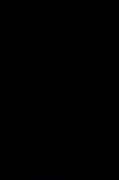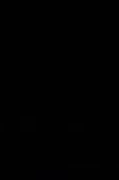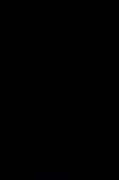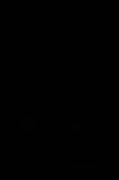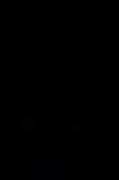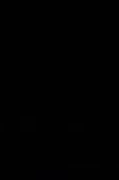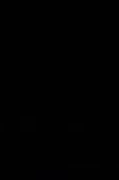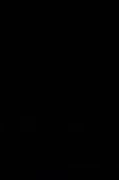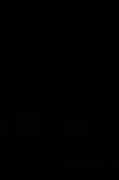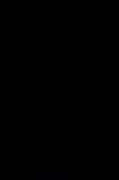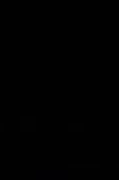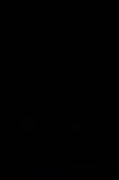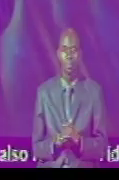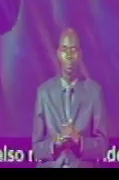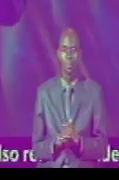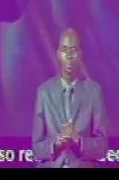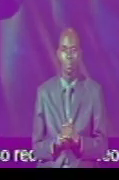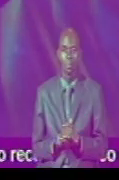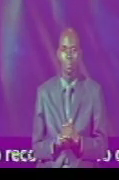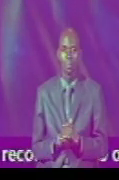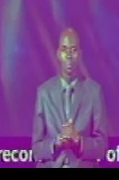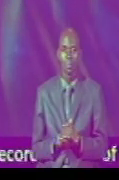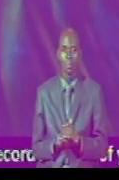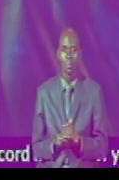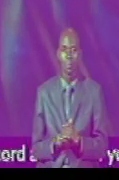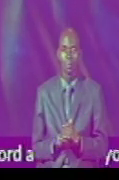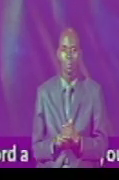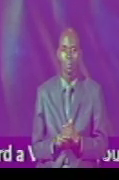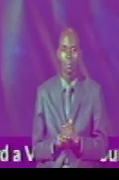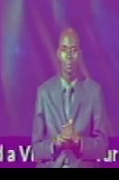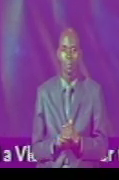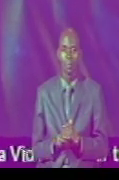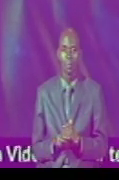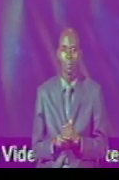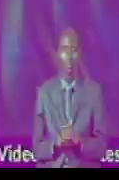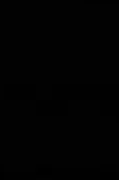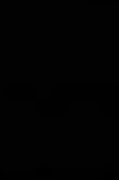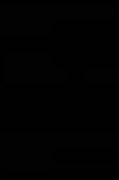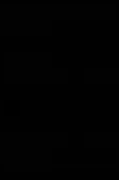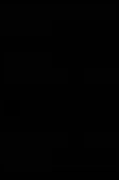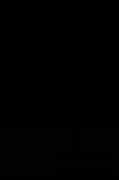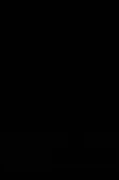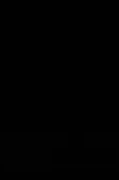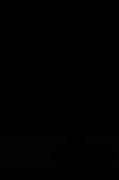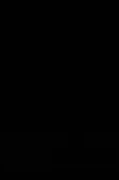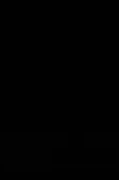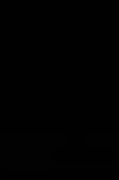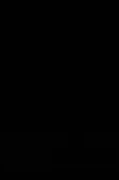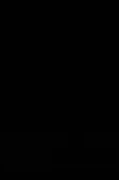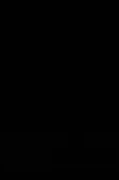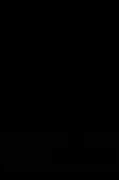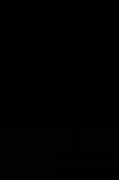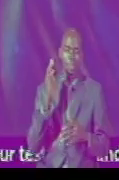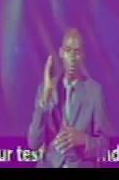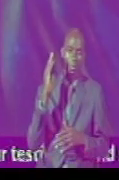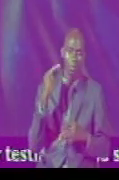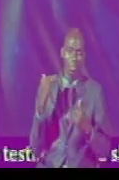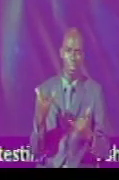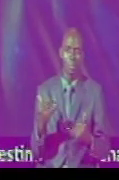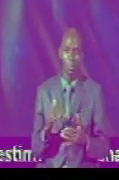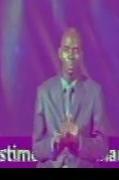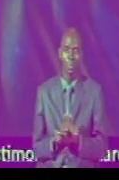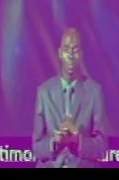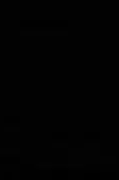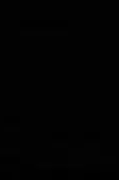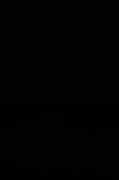of so that you will see it is real. Online miracles now. More